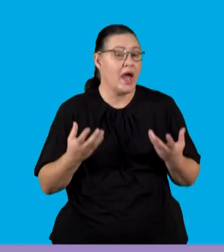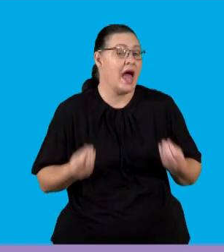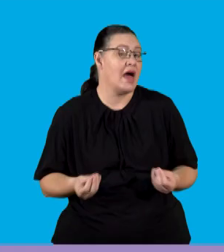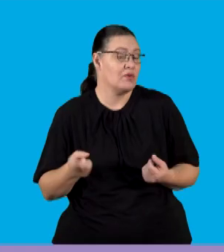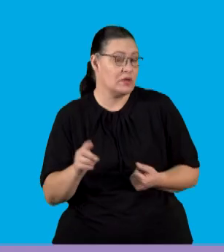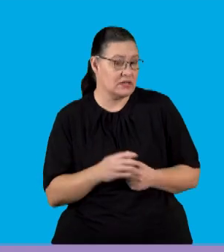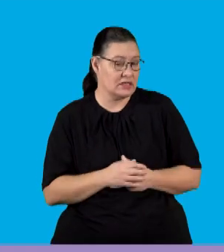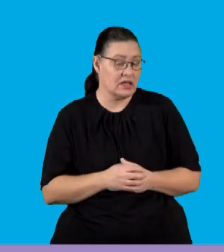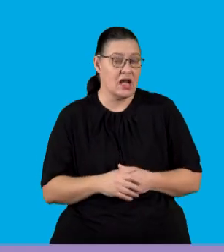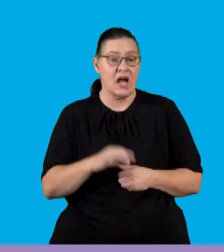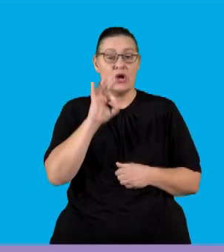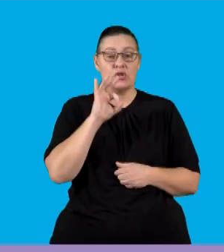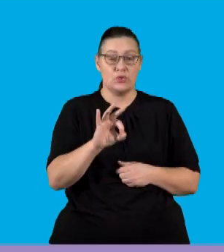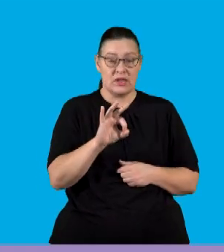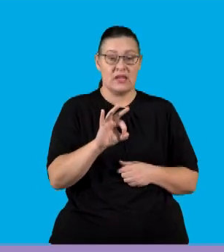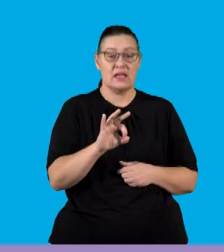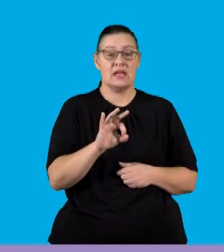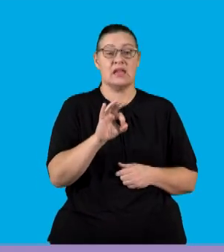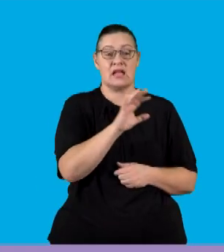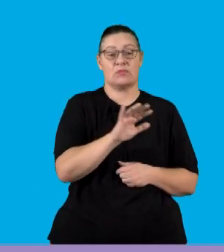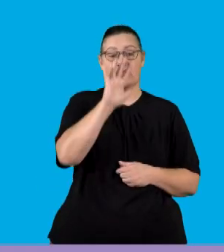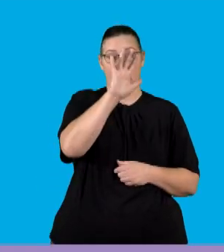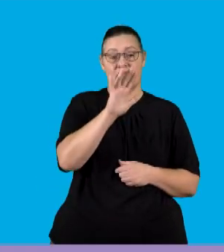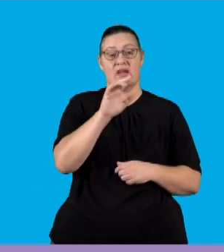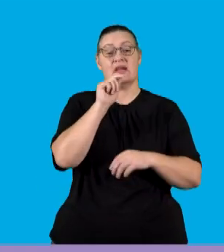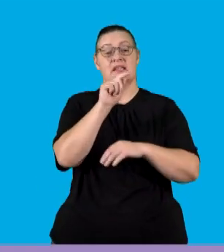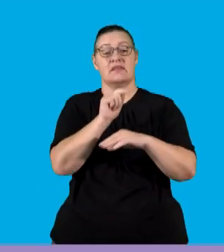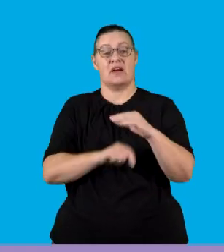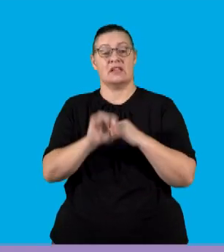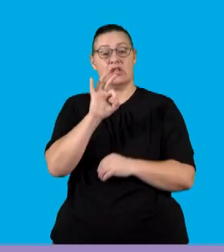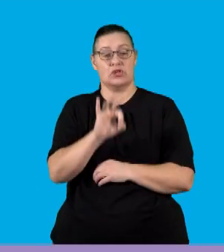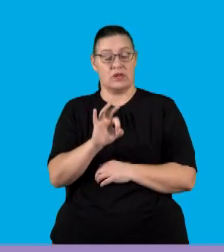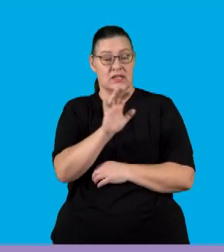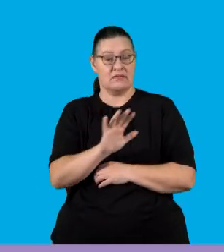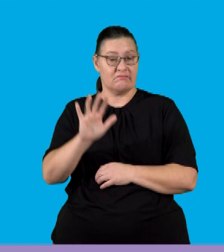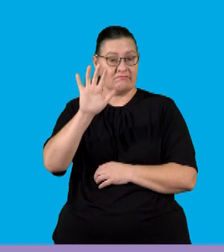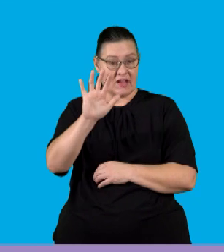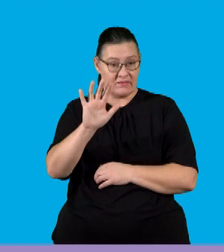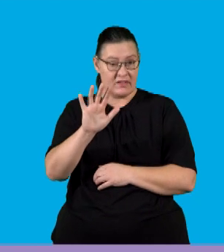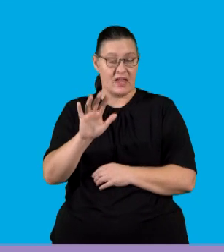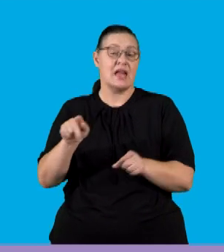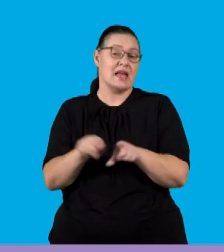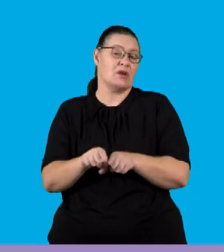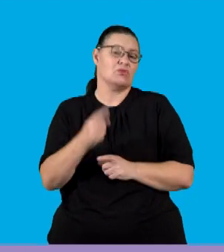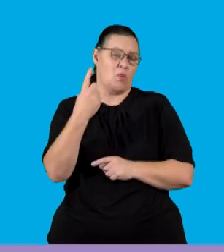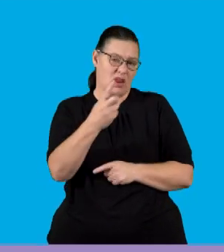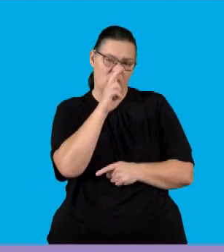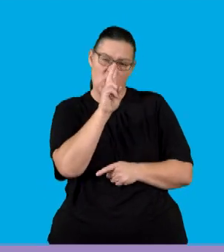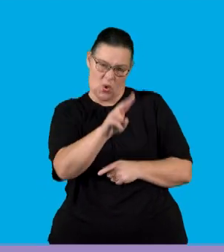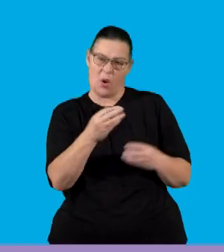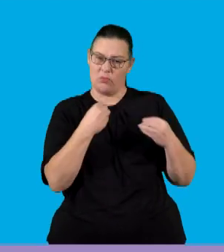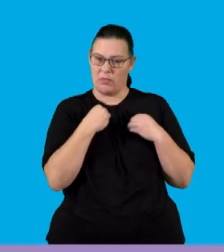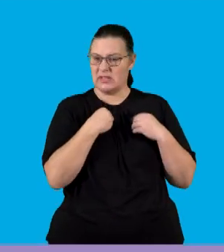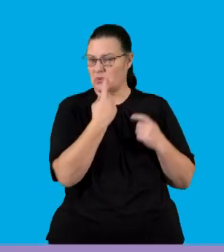here? We have 3 exponent 5 divided by 3 exponent 5 is equals to 1, according to the properties